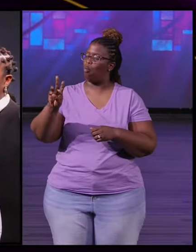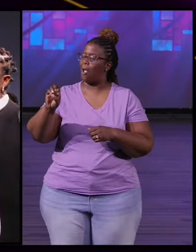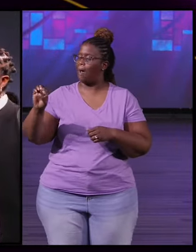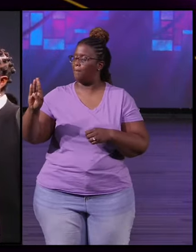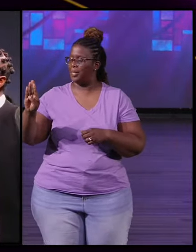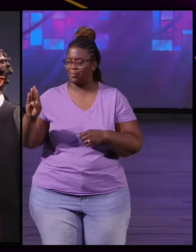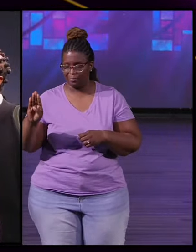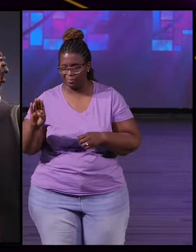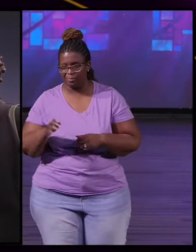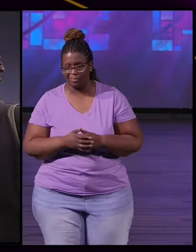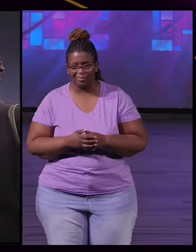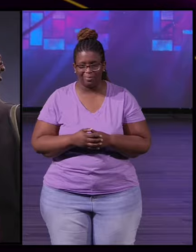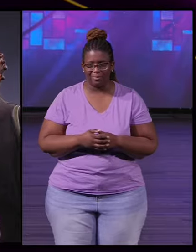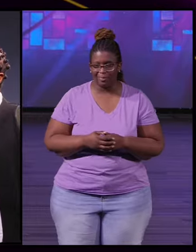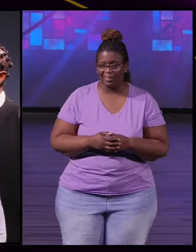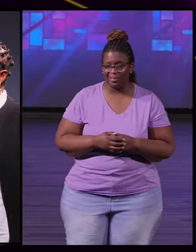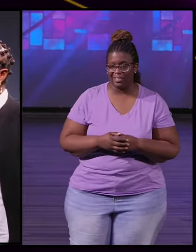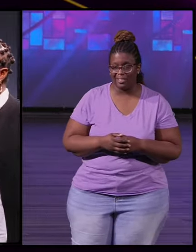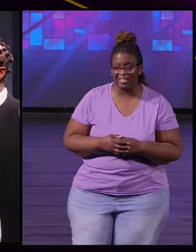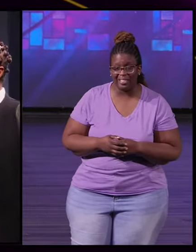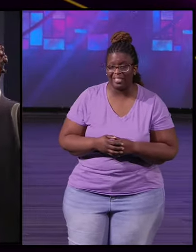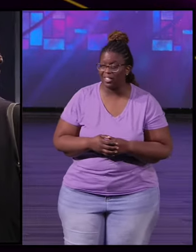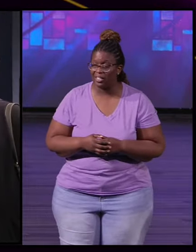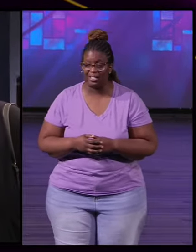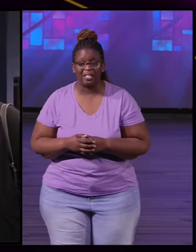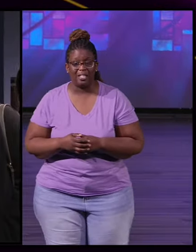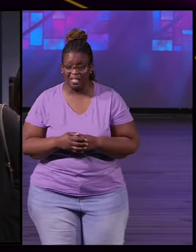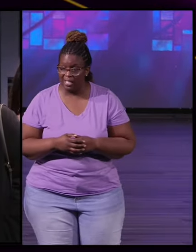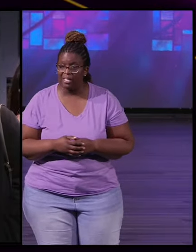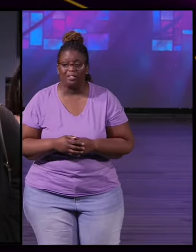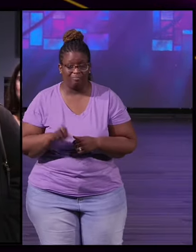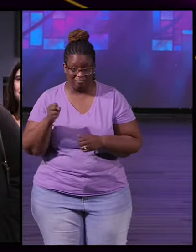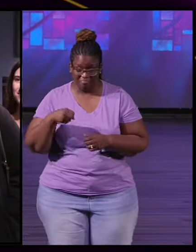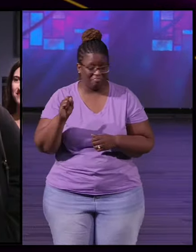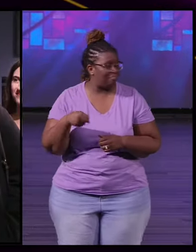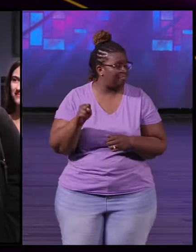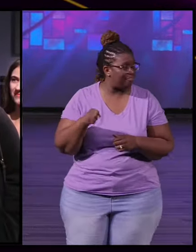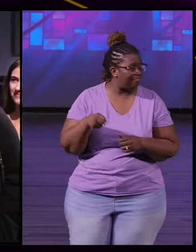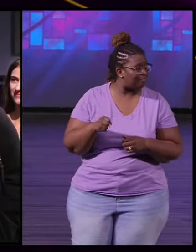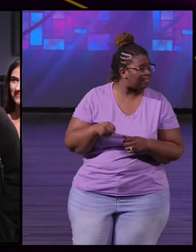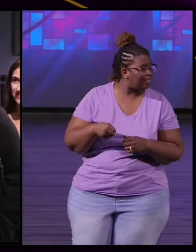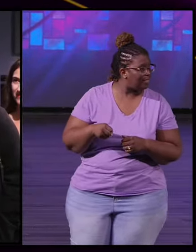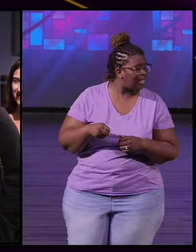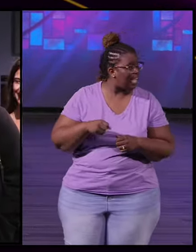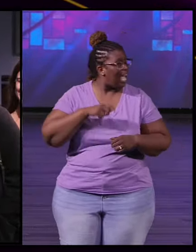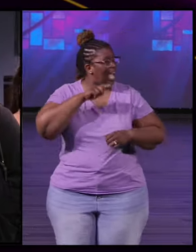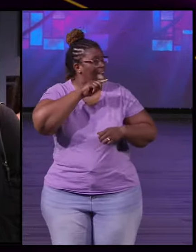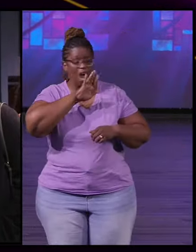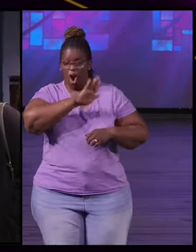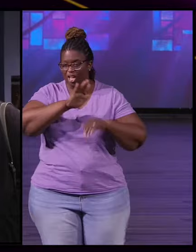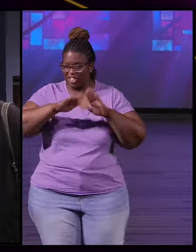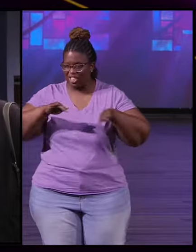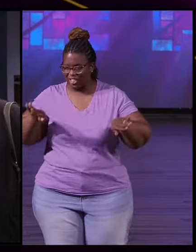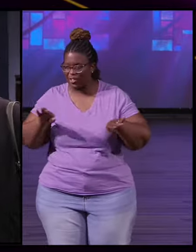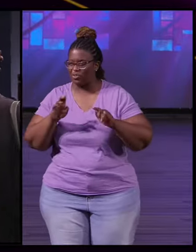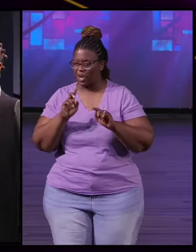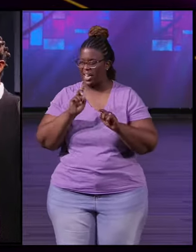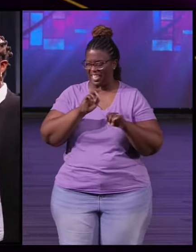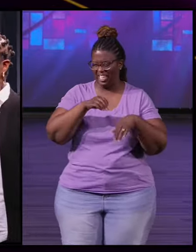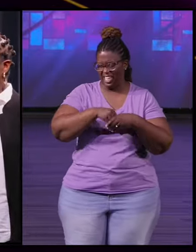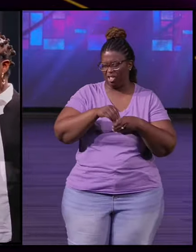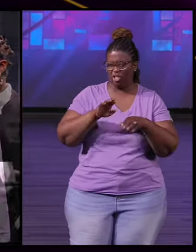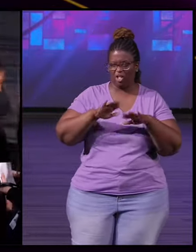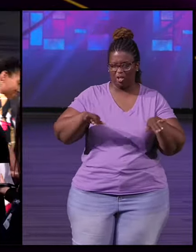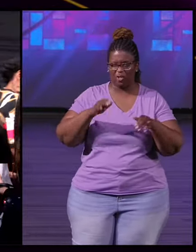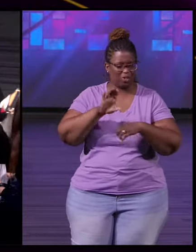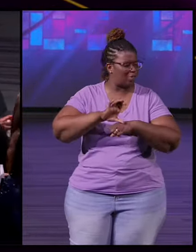you. Thank you. Welcome. 4 boys. Everybody coming. They're in the children's church. That's awesome. You're going to take Keisha. Go with